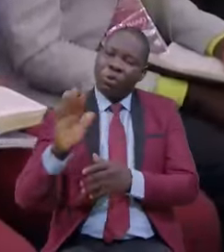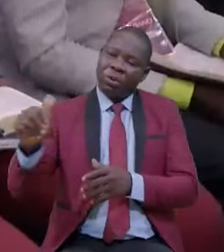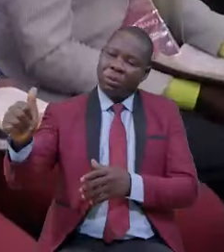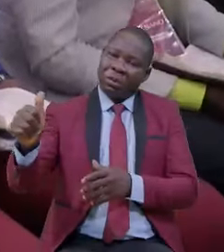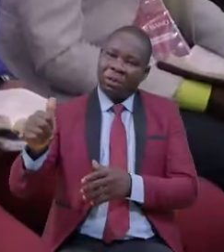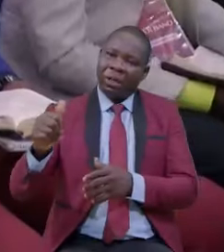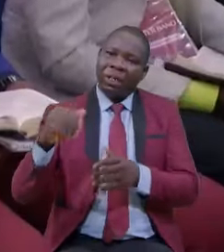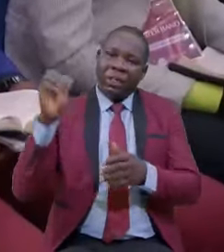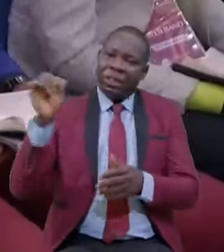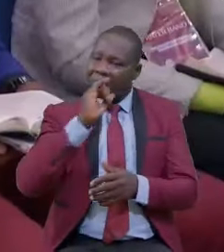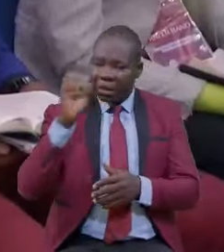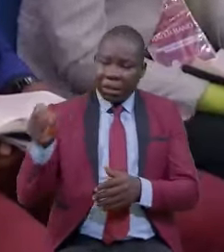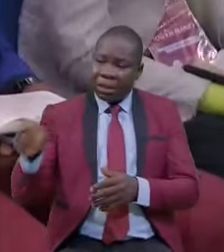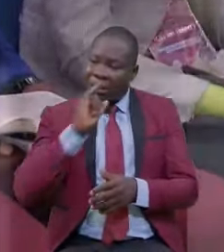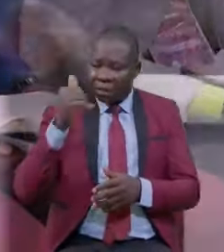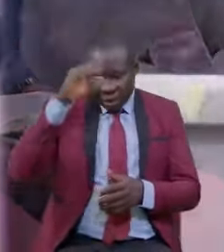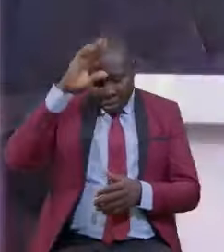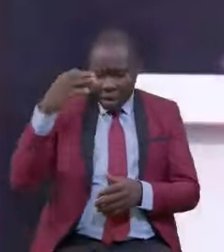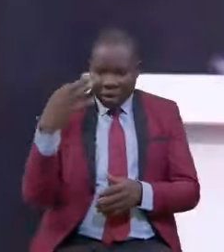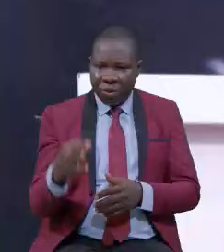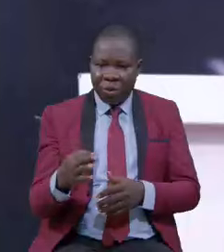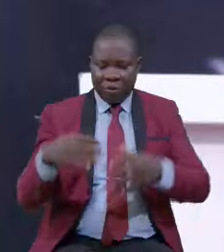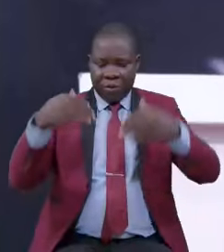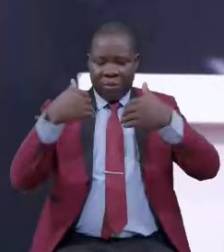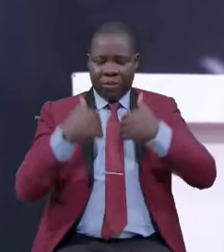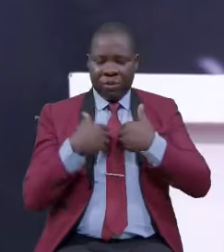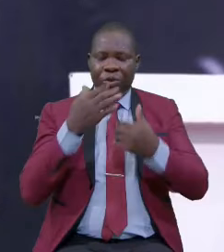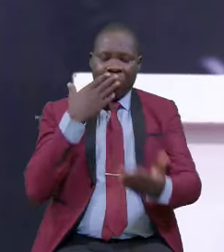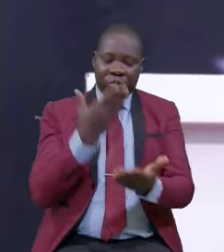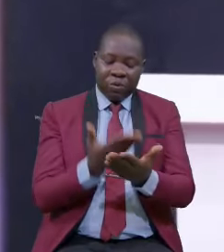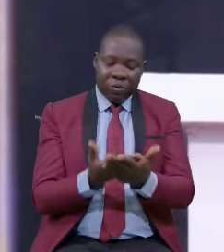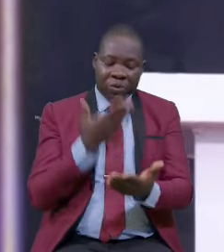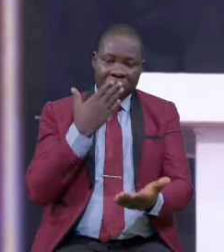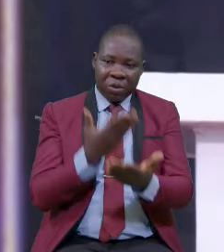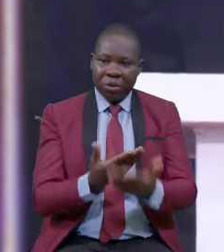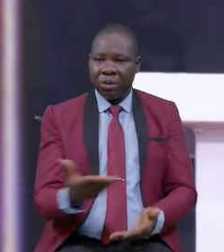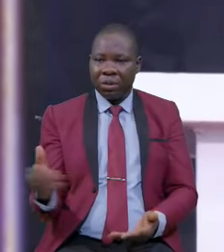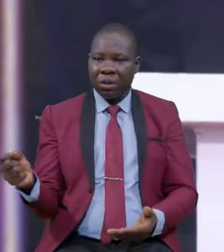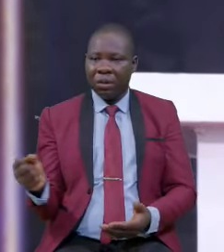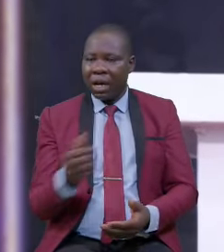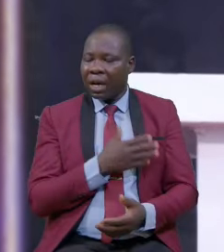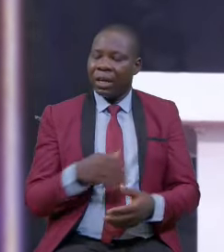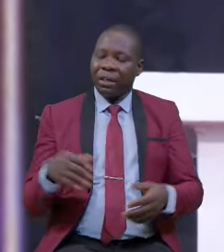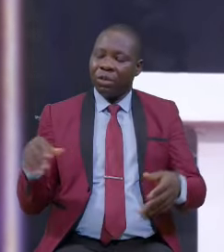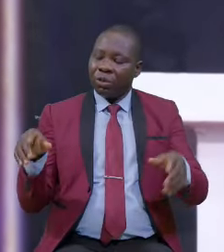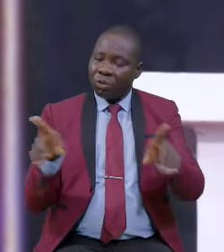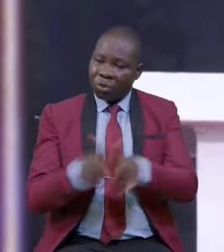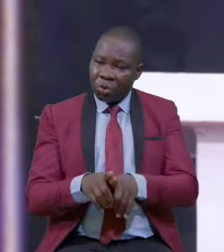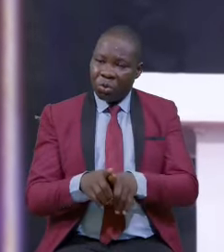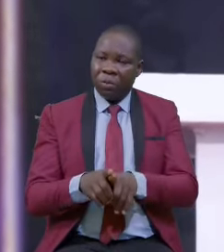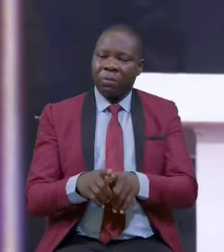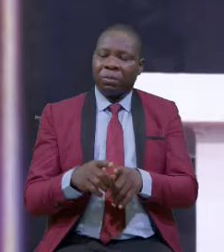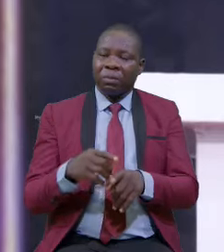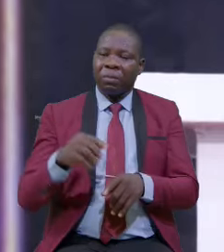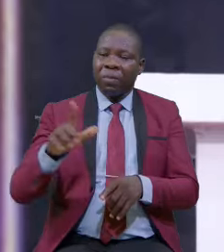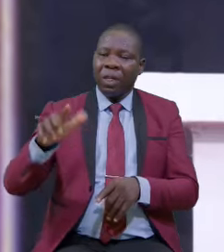is a man of everything, good things. It says, likewise, Lazarus, evil things. That's